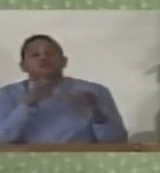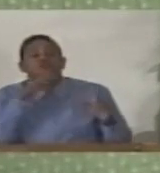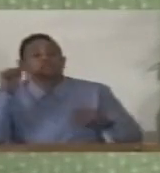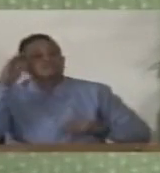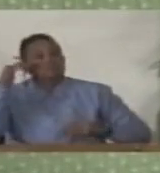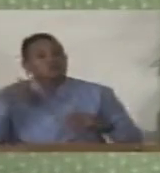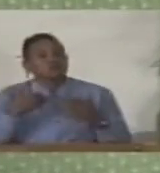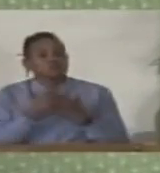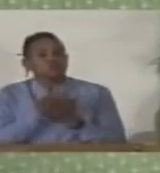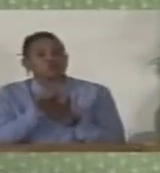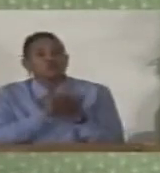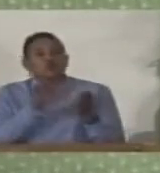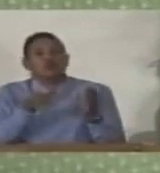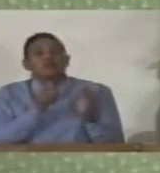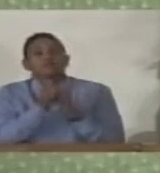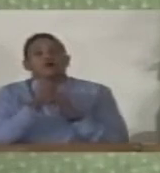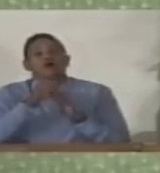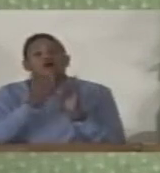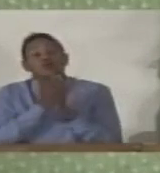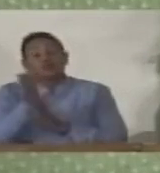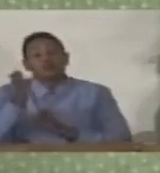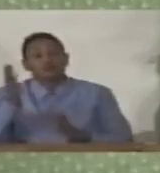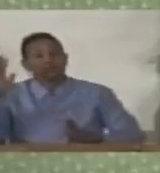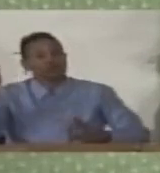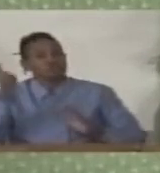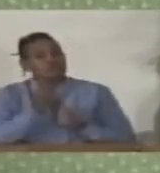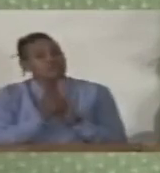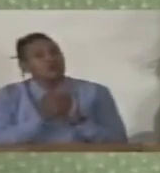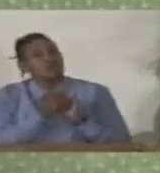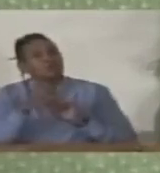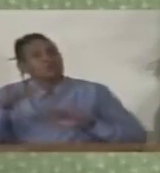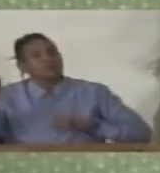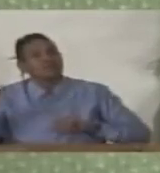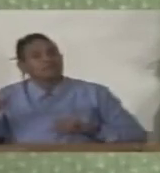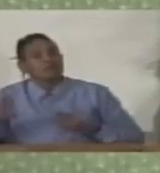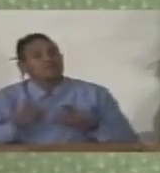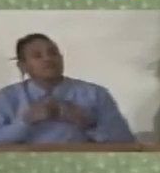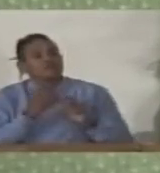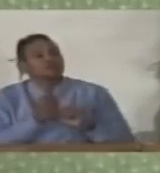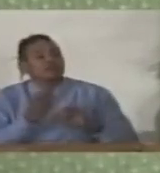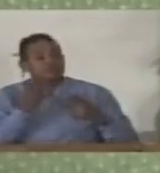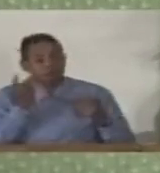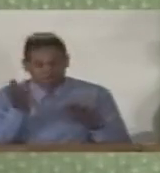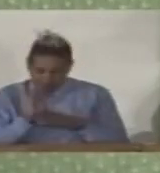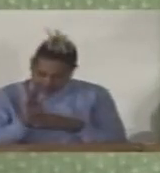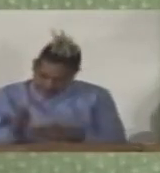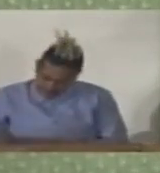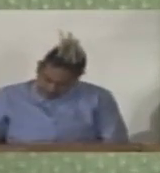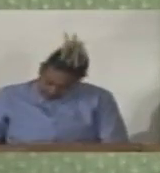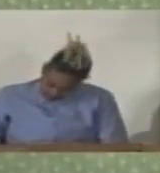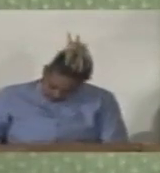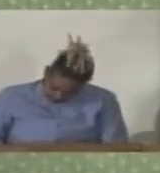Presentation of bills without leave of the House first obtained. Public business.